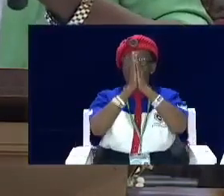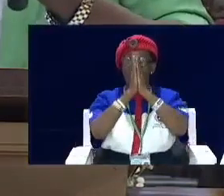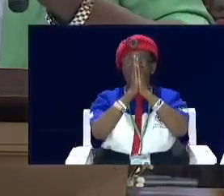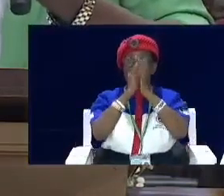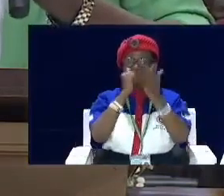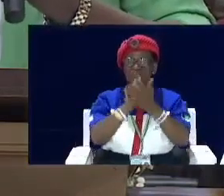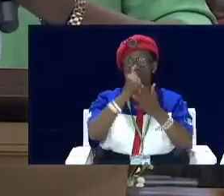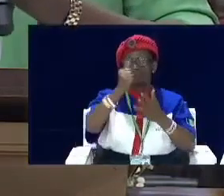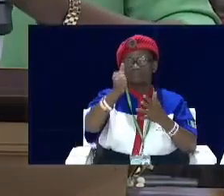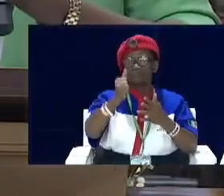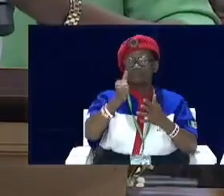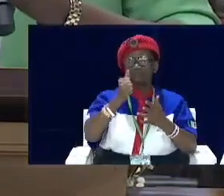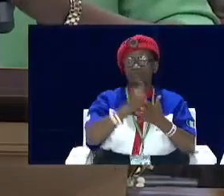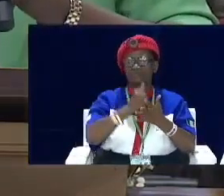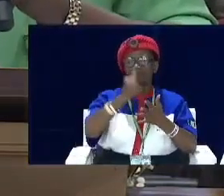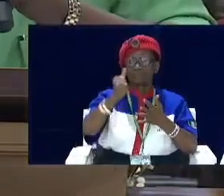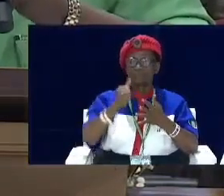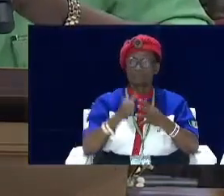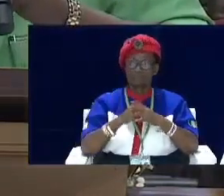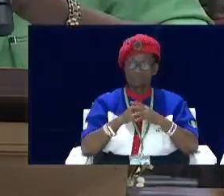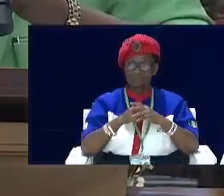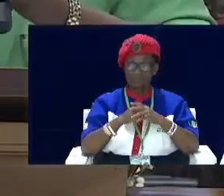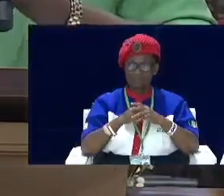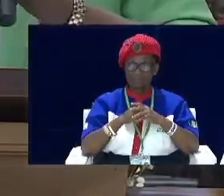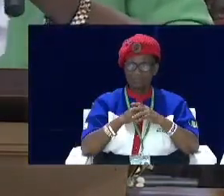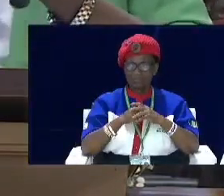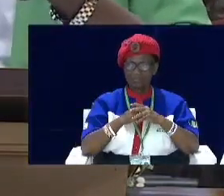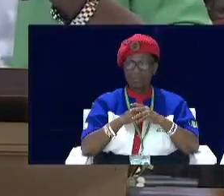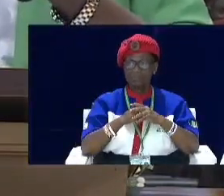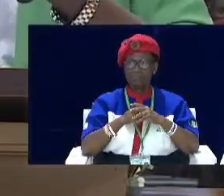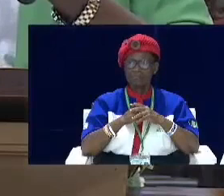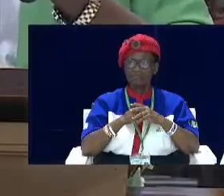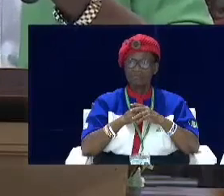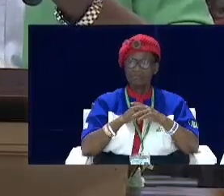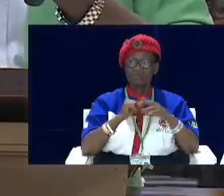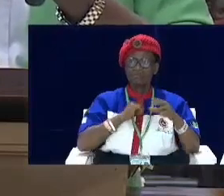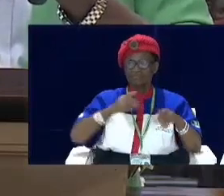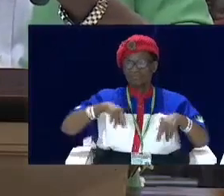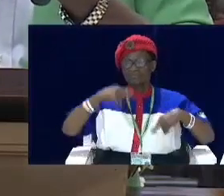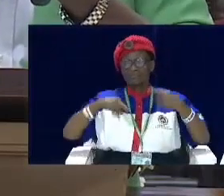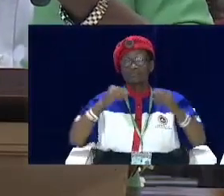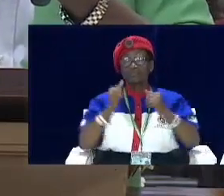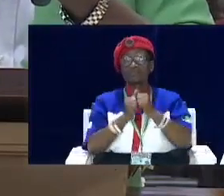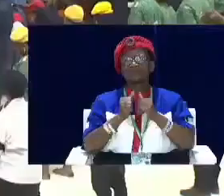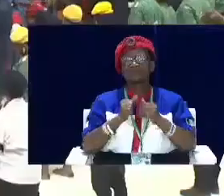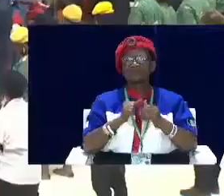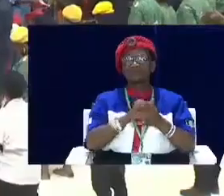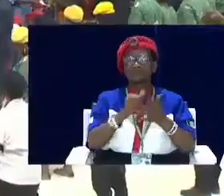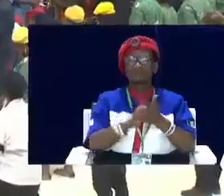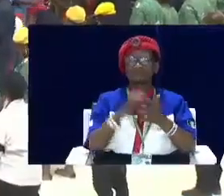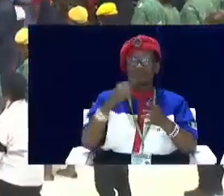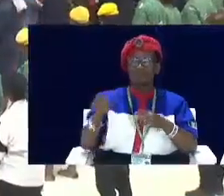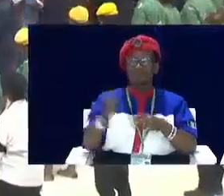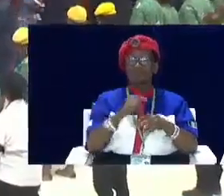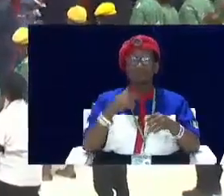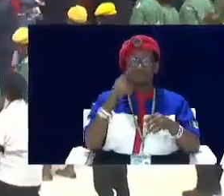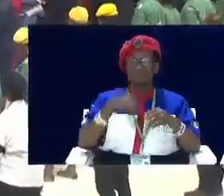prayed. Amen. Amen. Now I rejoice with those of you who have come forward.